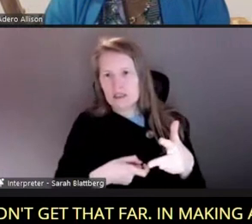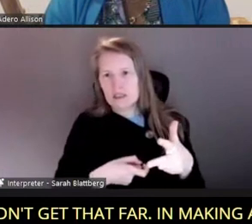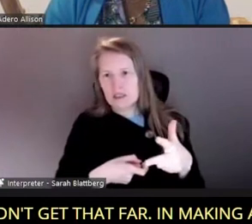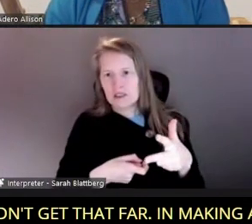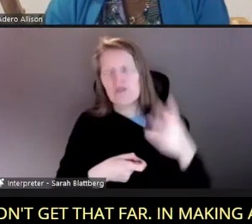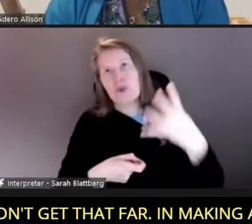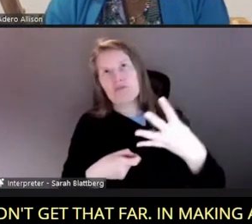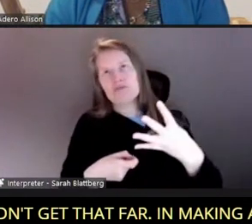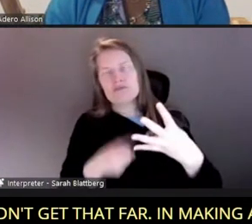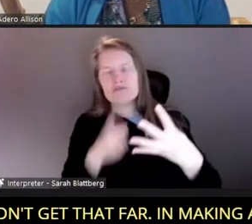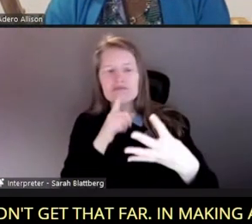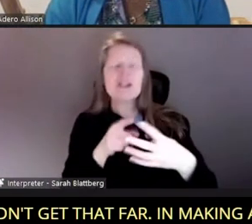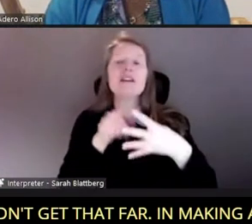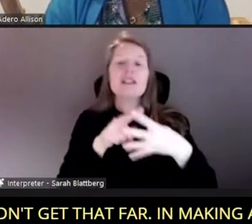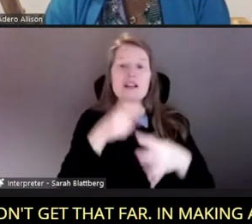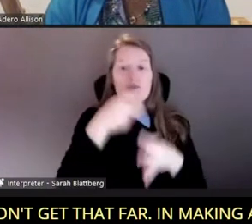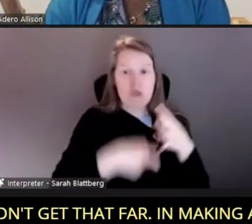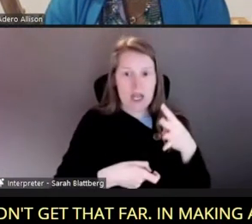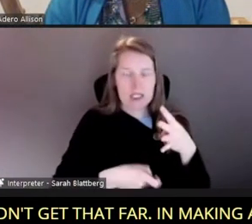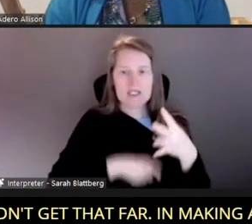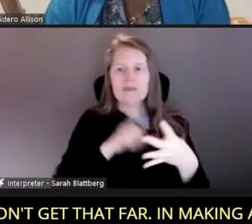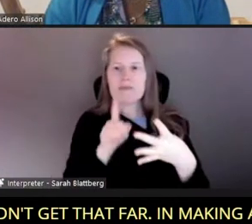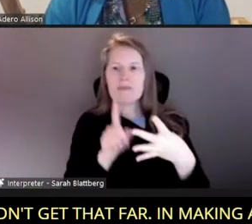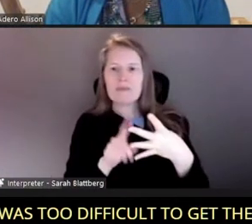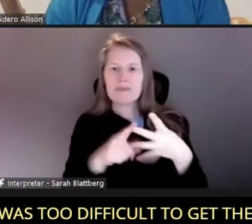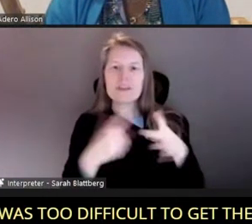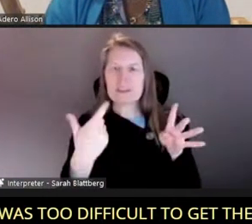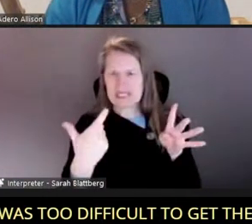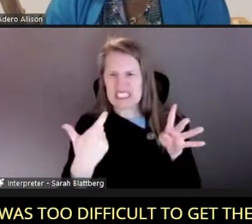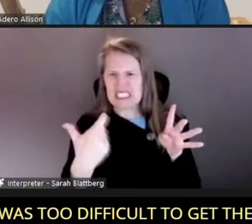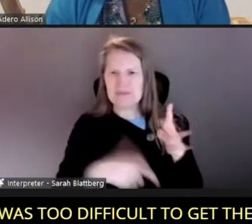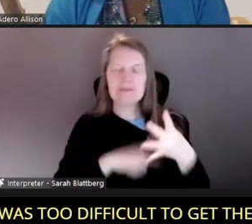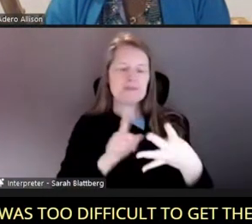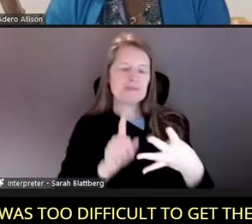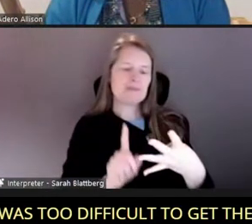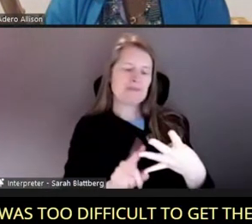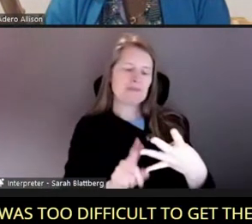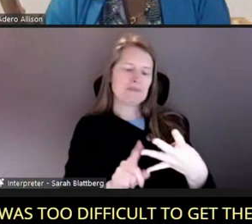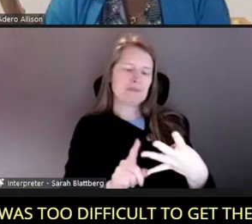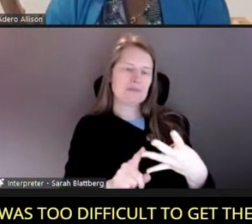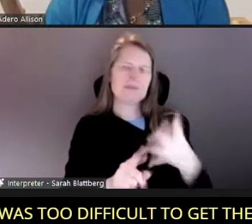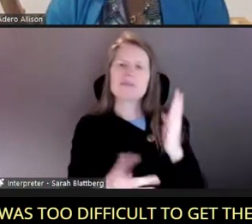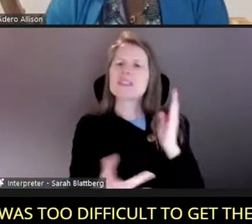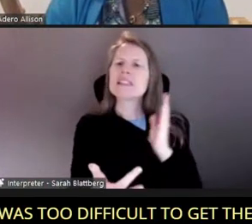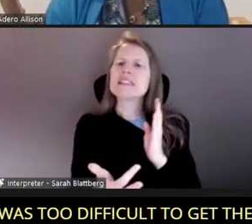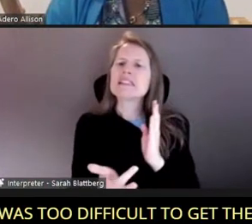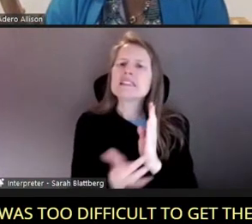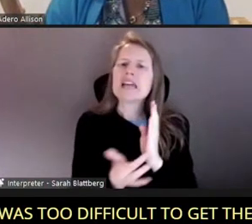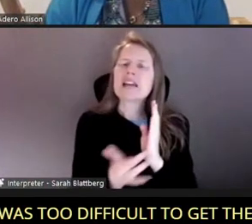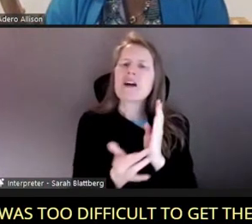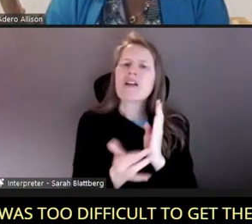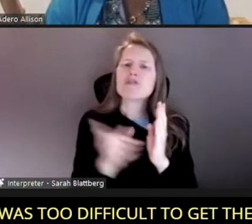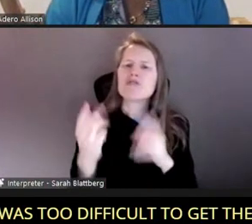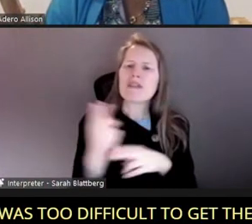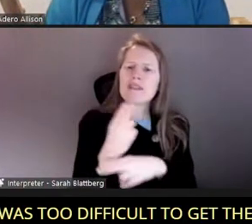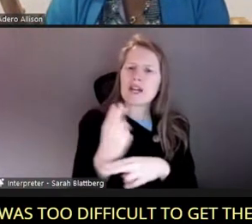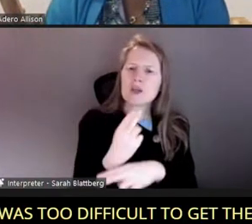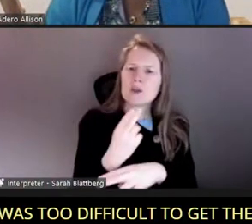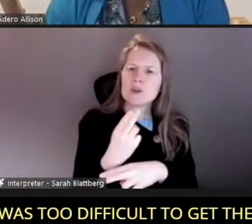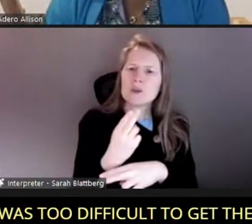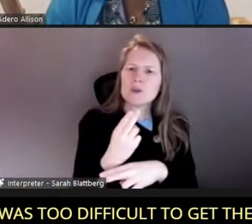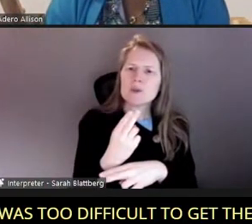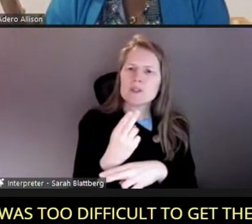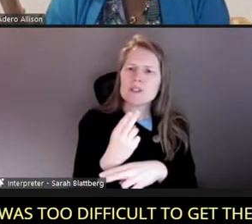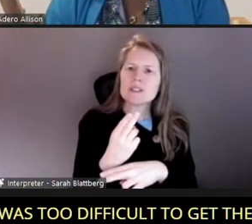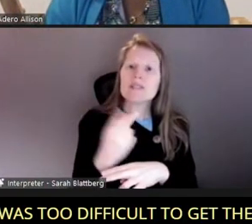four things. One was price, two was the speed, three was what technology are they deploying, because of the very